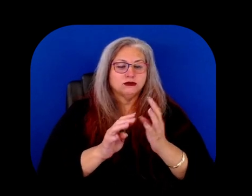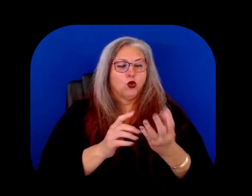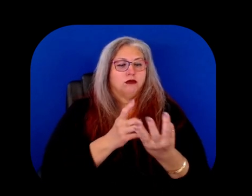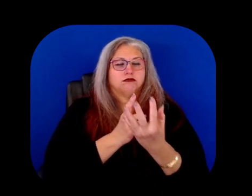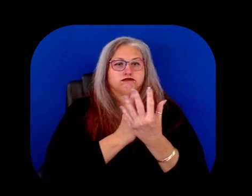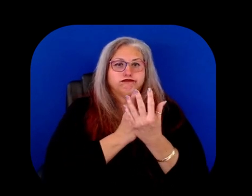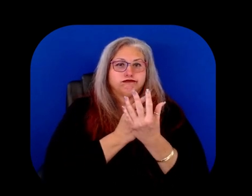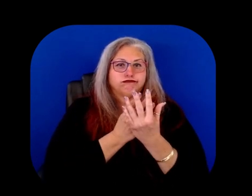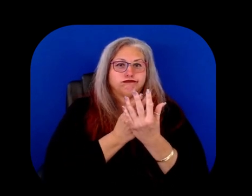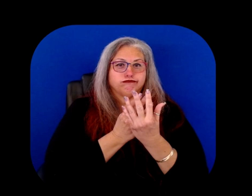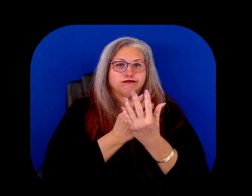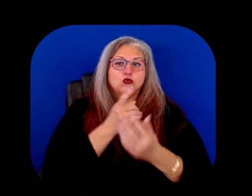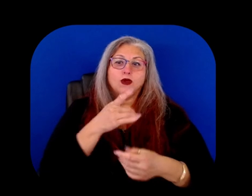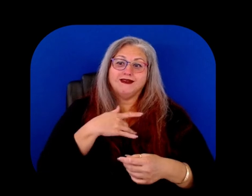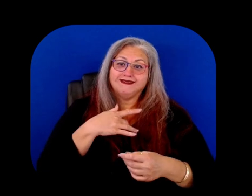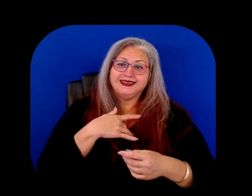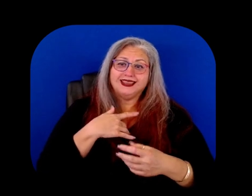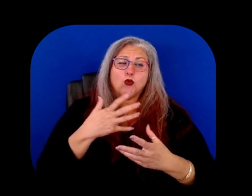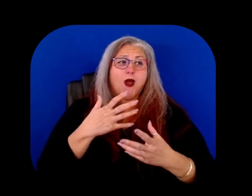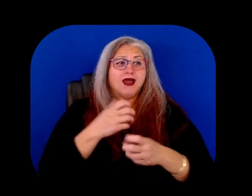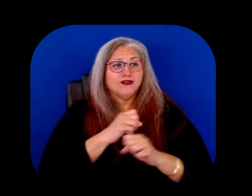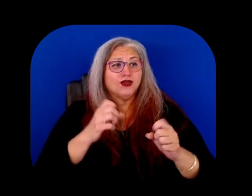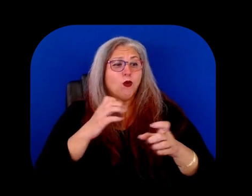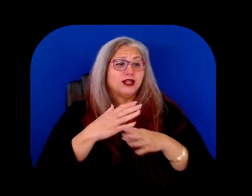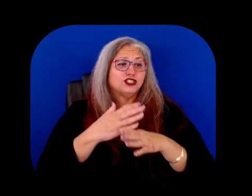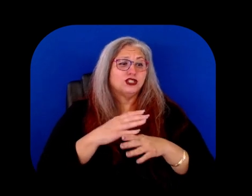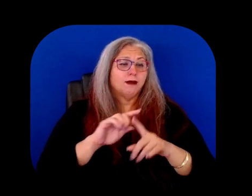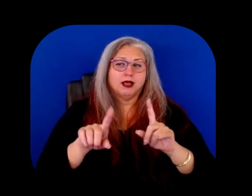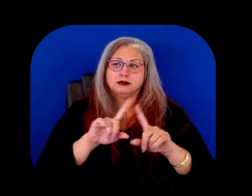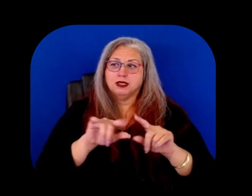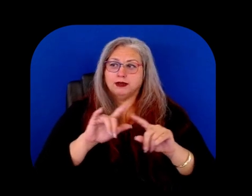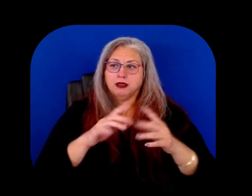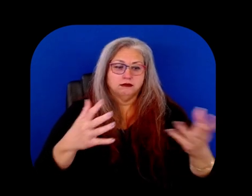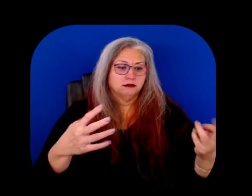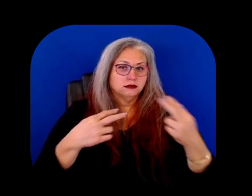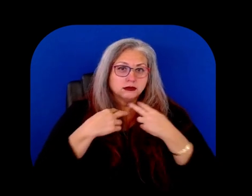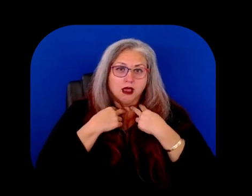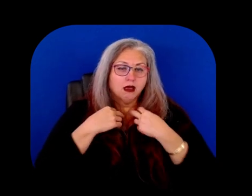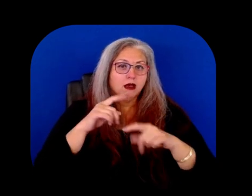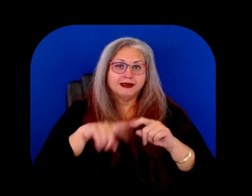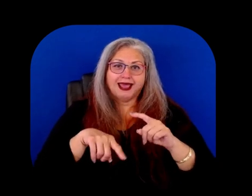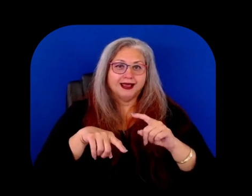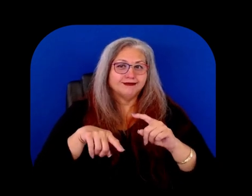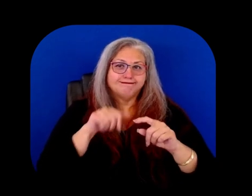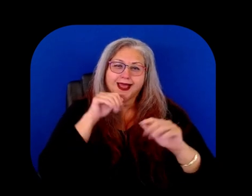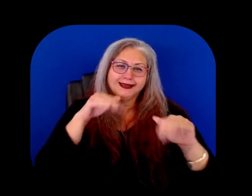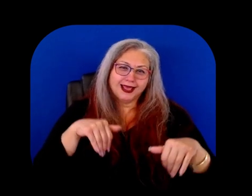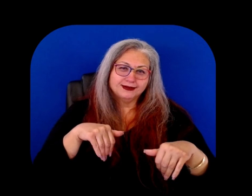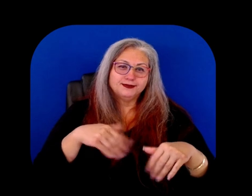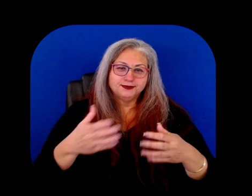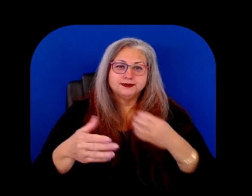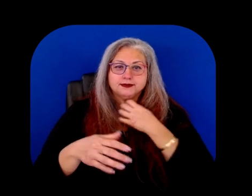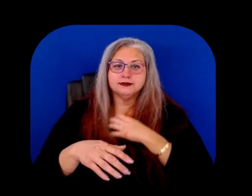you feel you want to share, you feel you want to break free, but at the same time, you're not able to do it just yet.